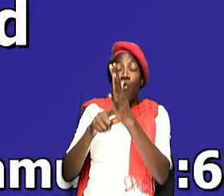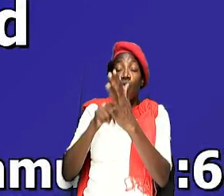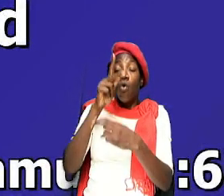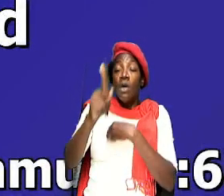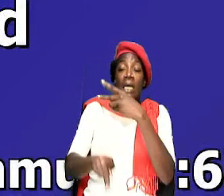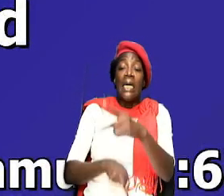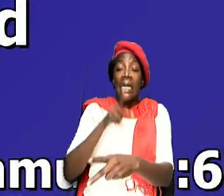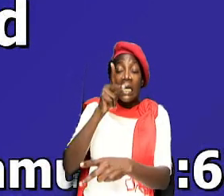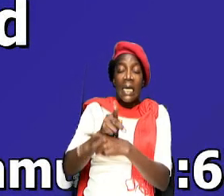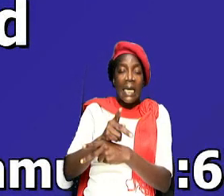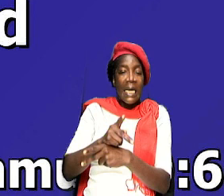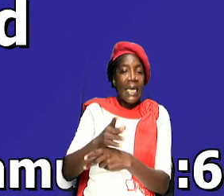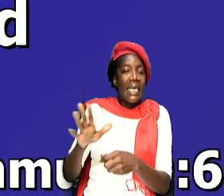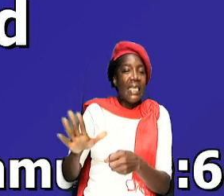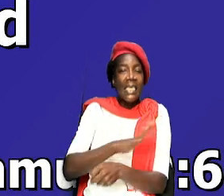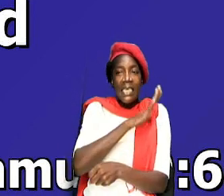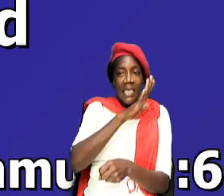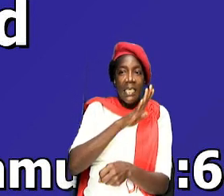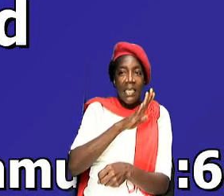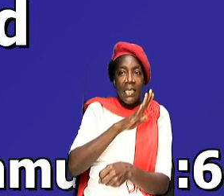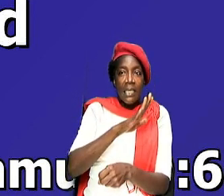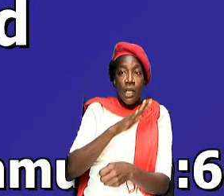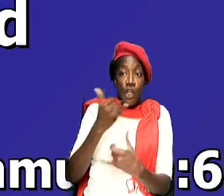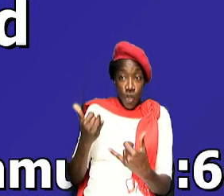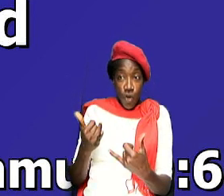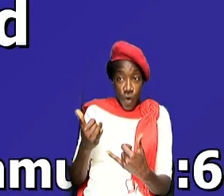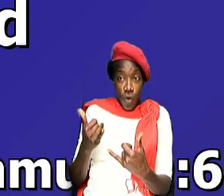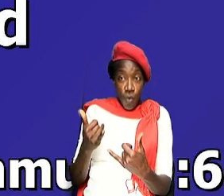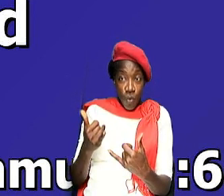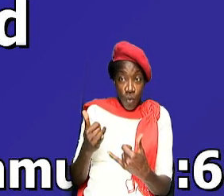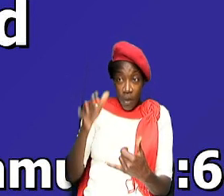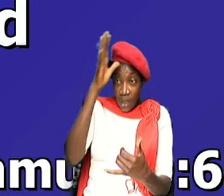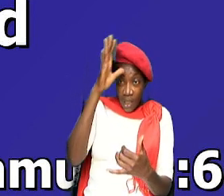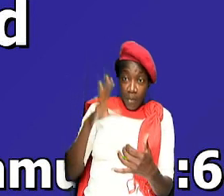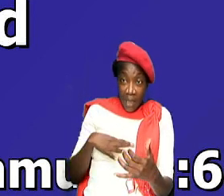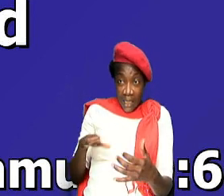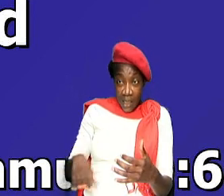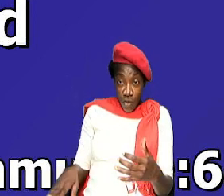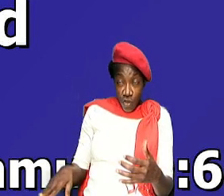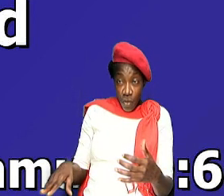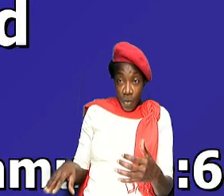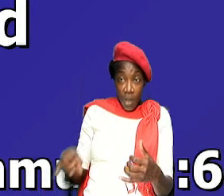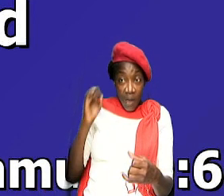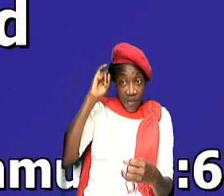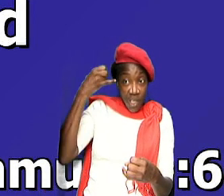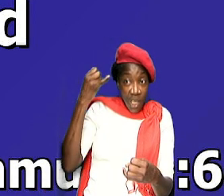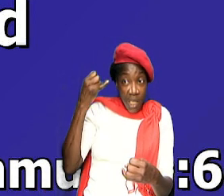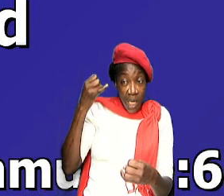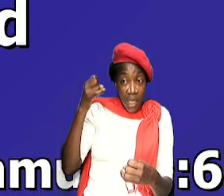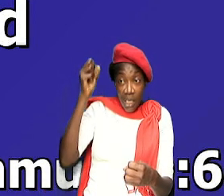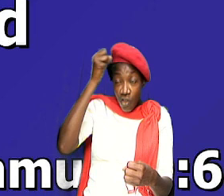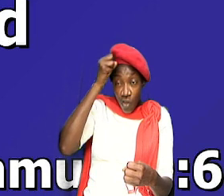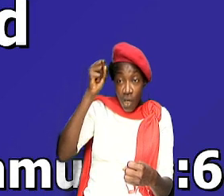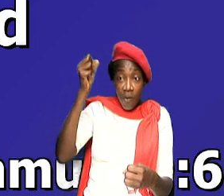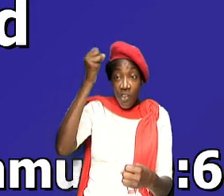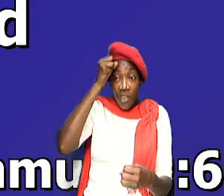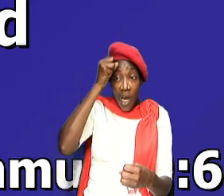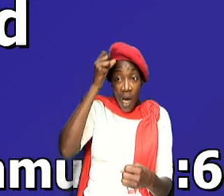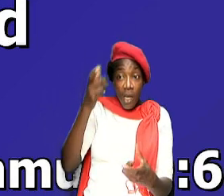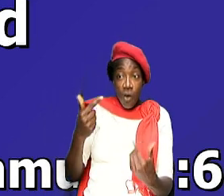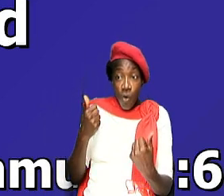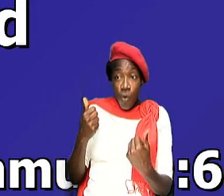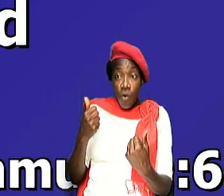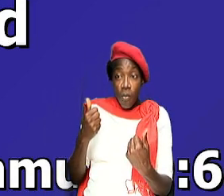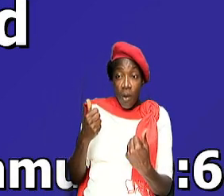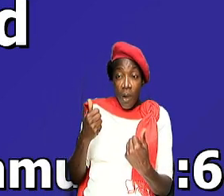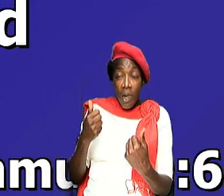Now, when Mephibosheth, the son of Jonathan, the son of Saul, was come unto David, he fell on his